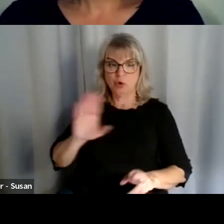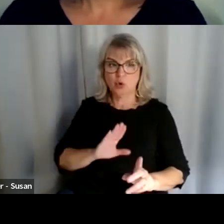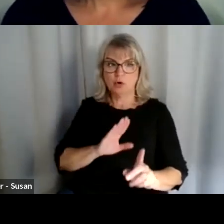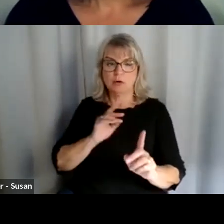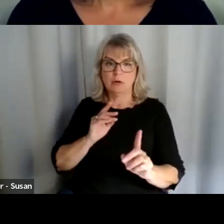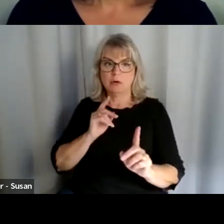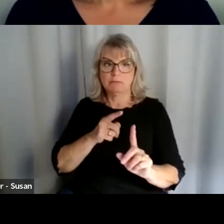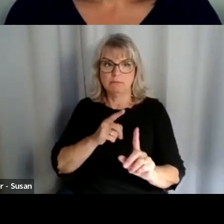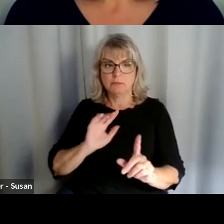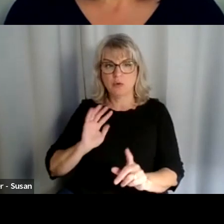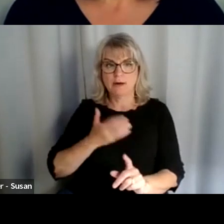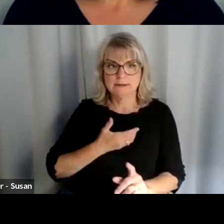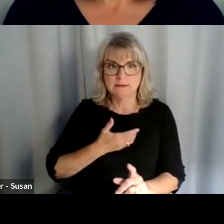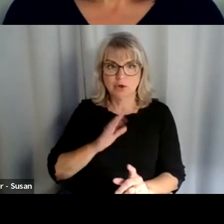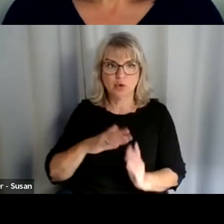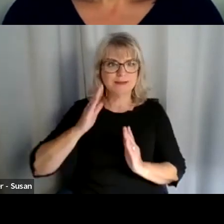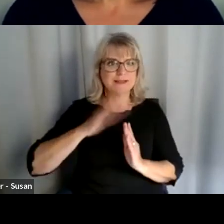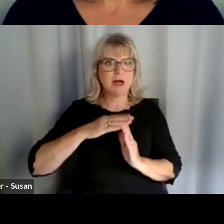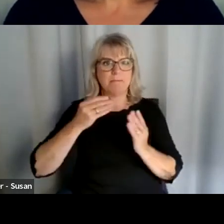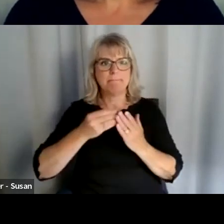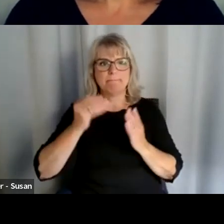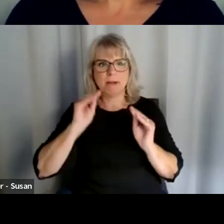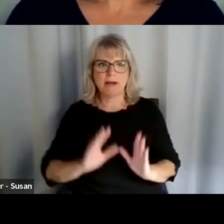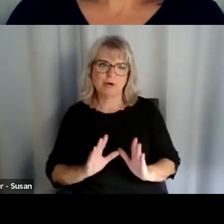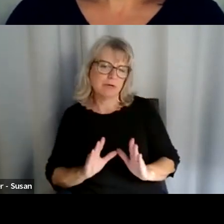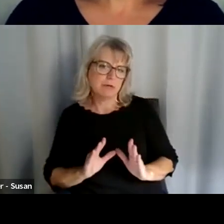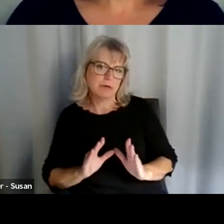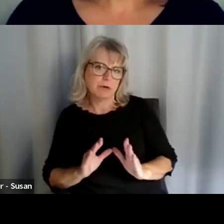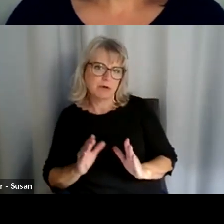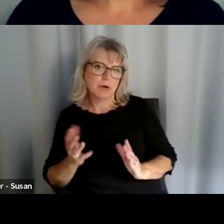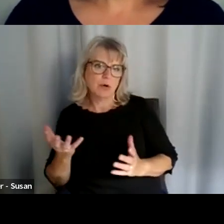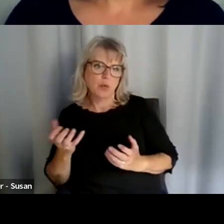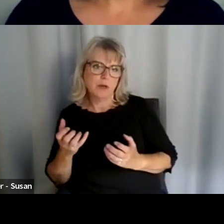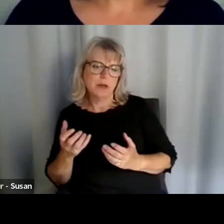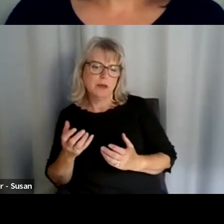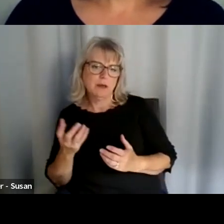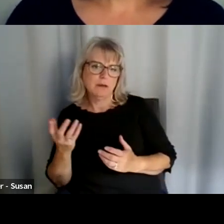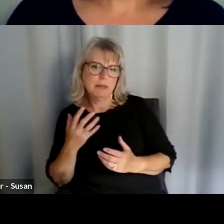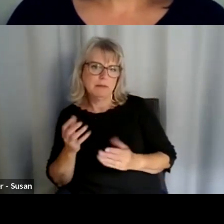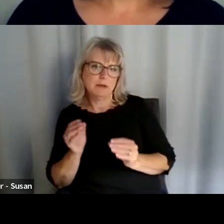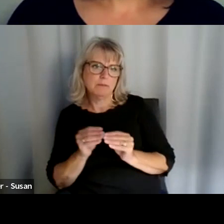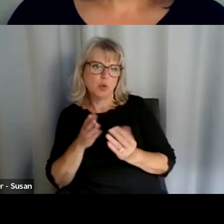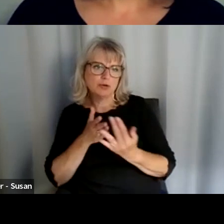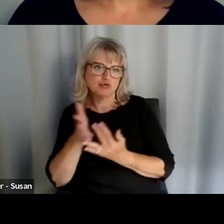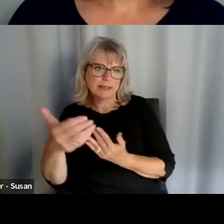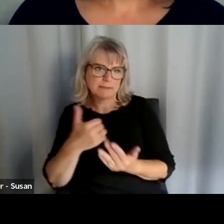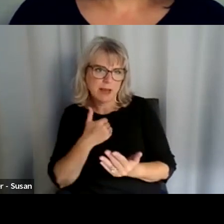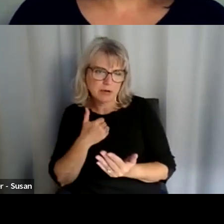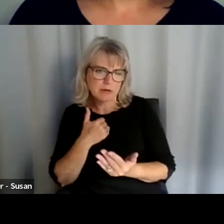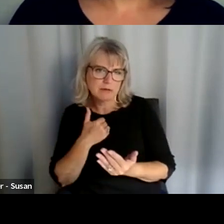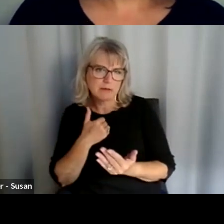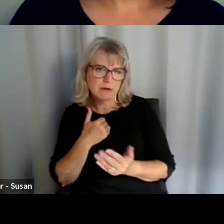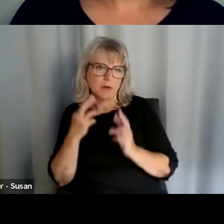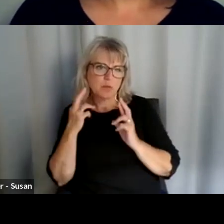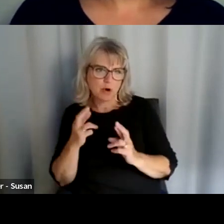So they're basically saying you're the top buyers and we want to, you know, by making it more transparent, we're hoping that